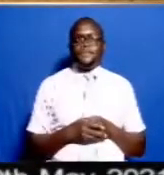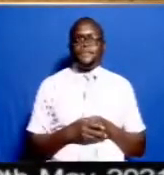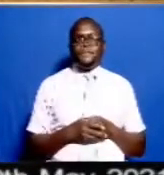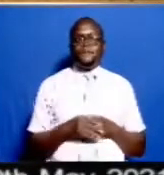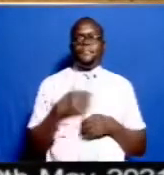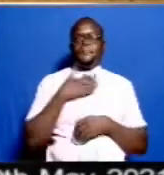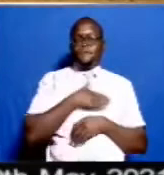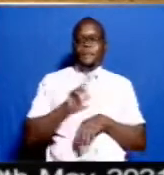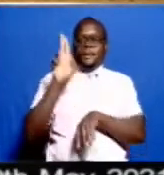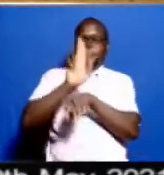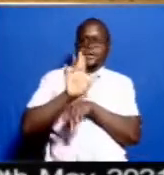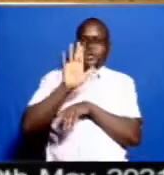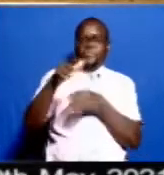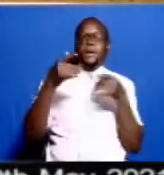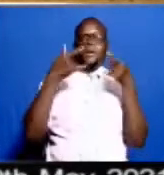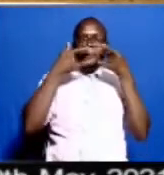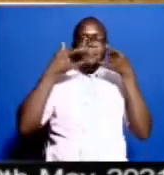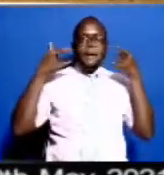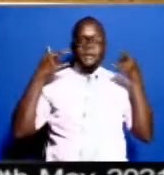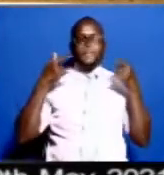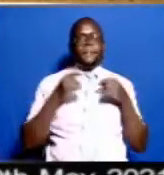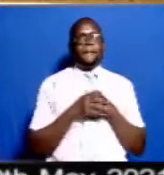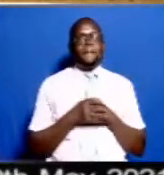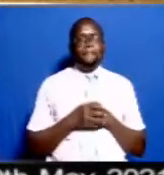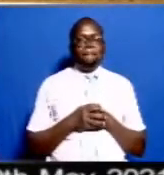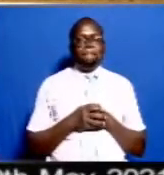Please put on your mask.